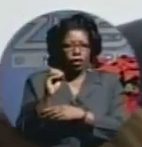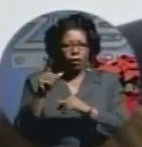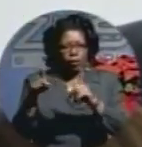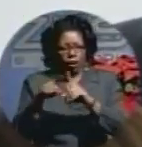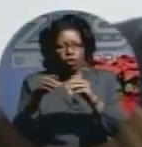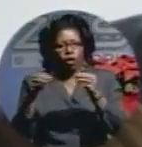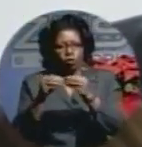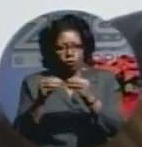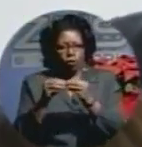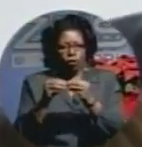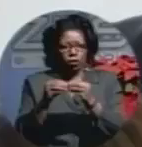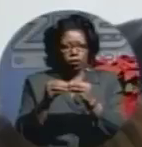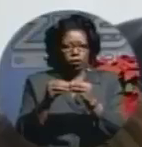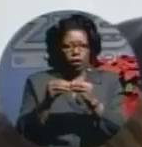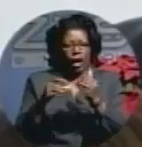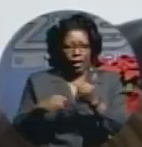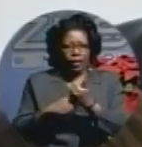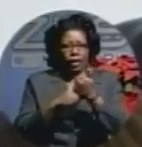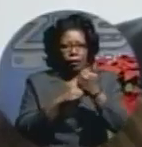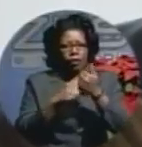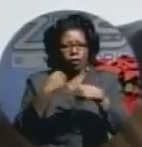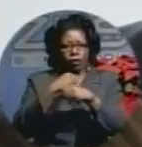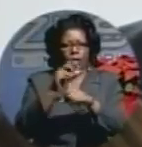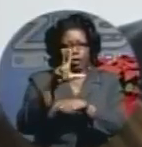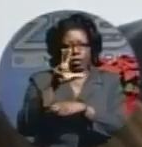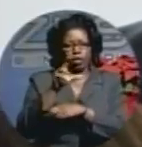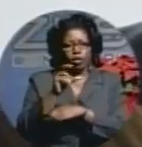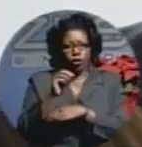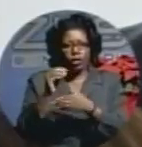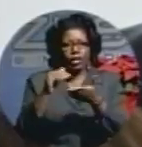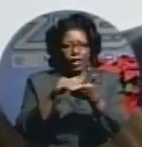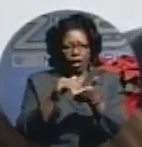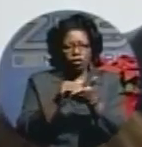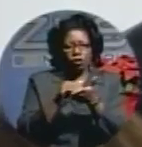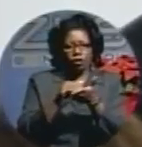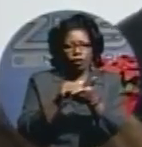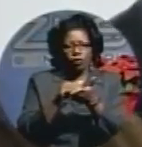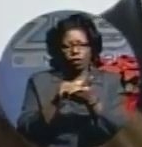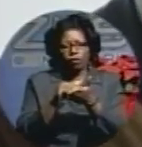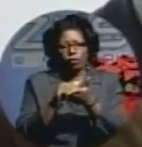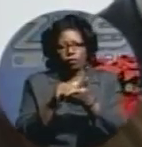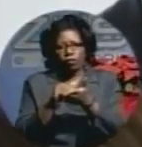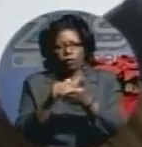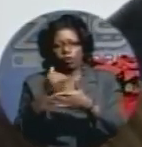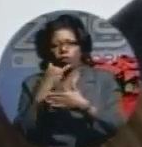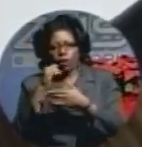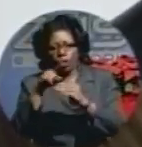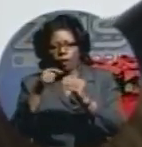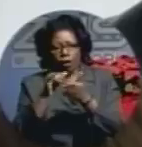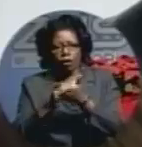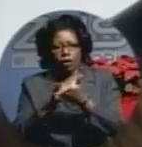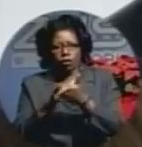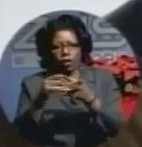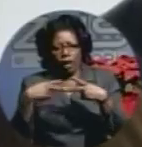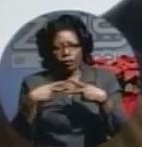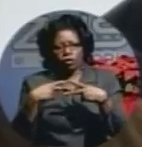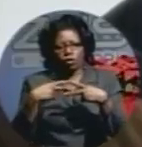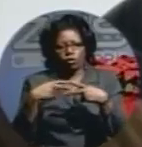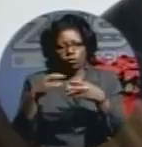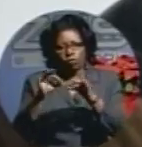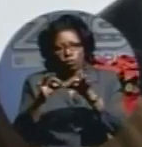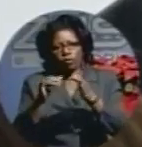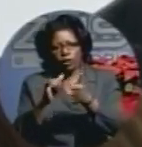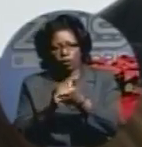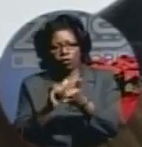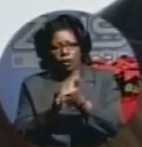plus, and the Deputy Speaker makes $30,000. There is a glaring disparity in that. Given what they have to do, we have to make adjustments in